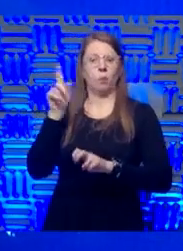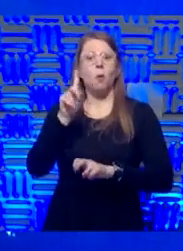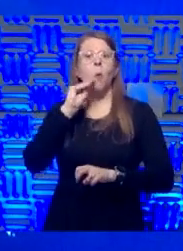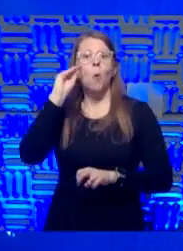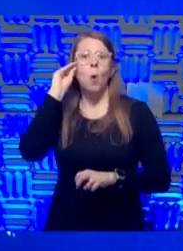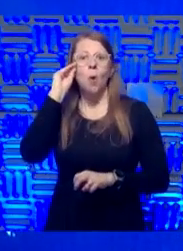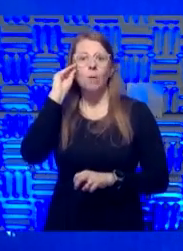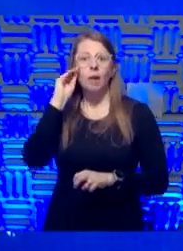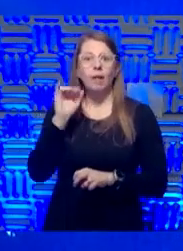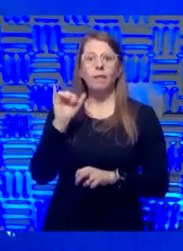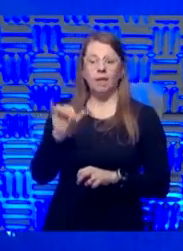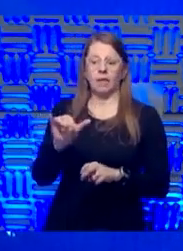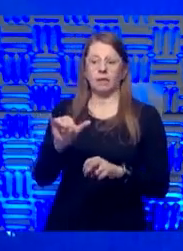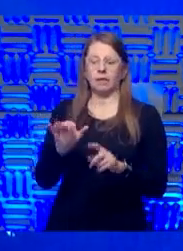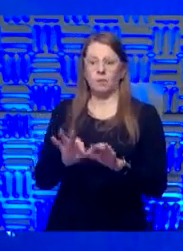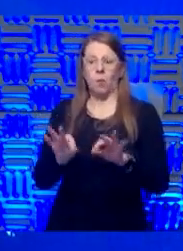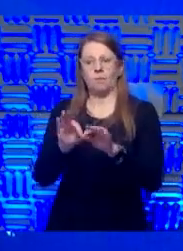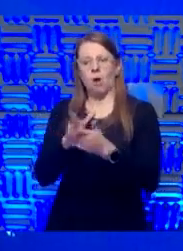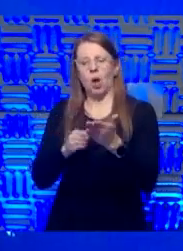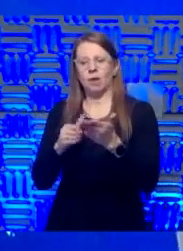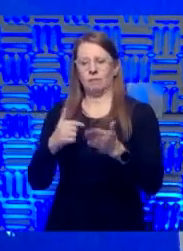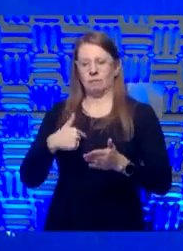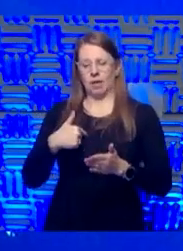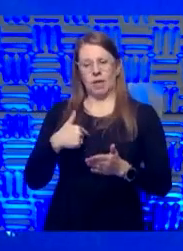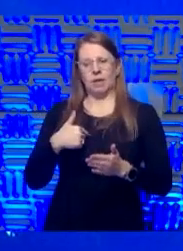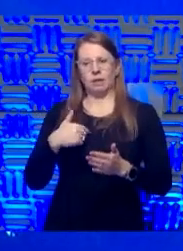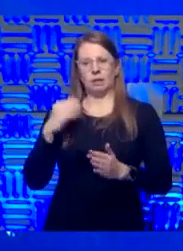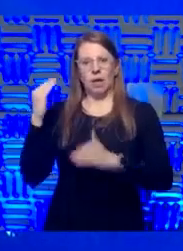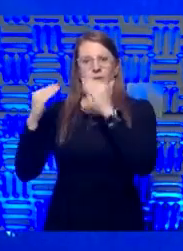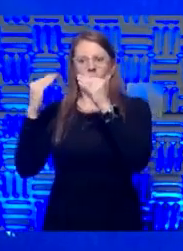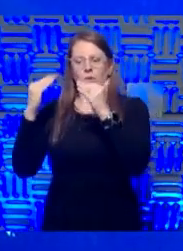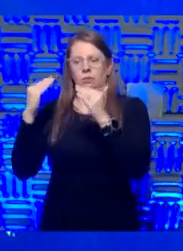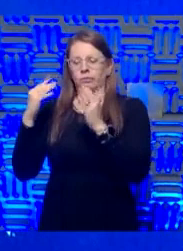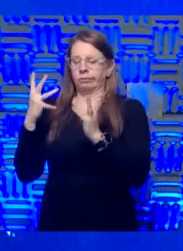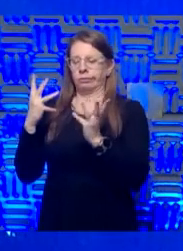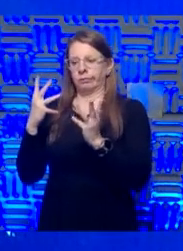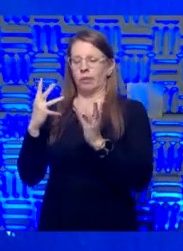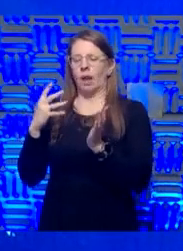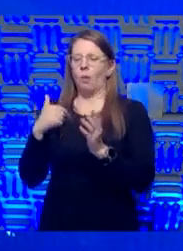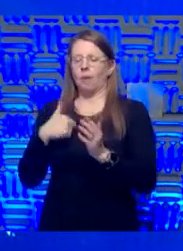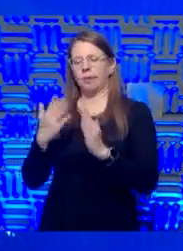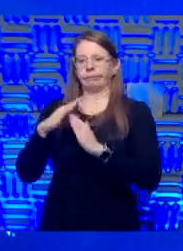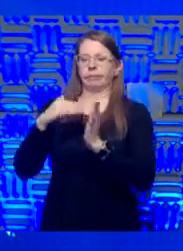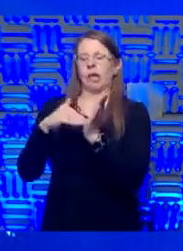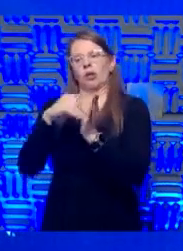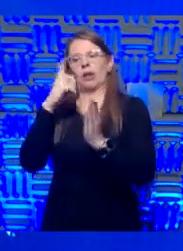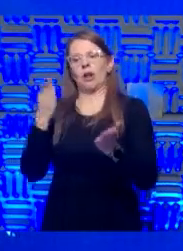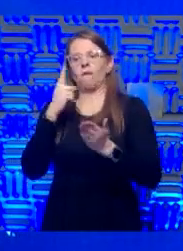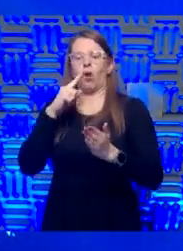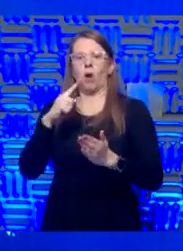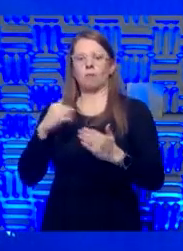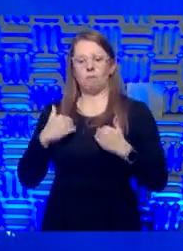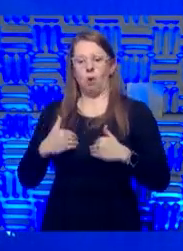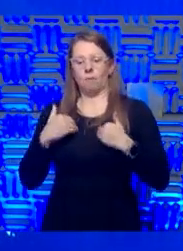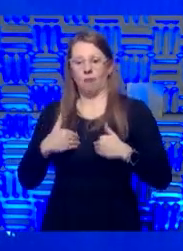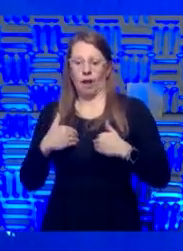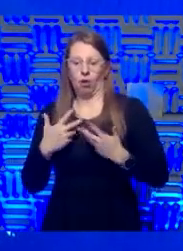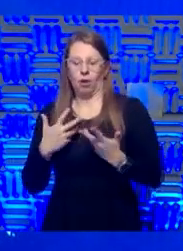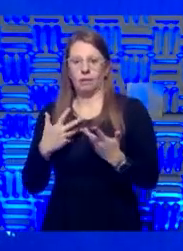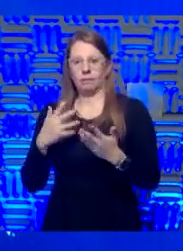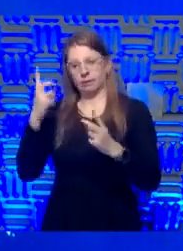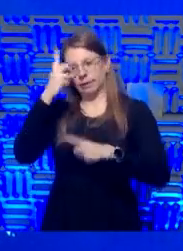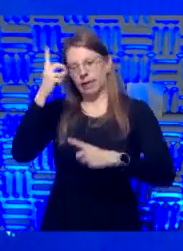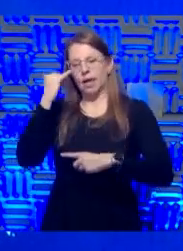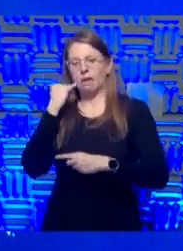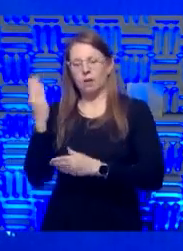that's the big fear. I'm the adult doc here for pulmonary lung disease, and it's like, gosh, if you bring COVID home, what